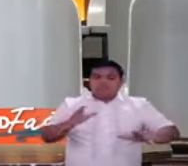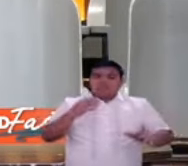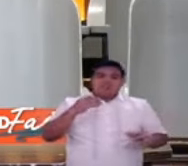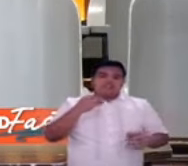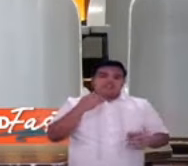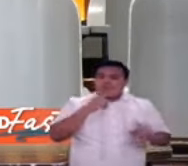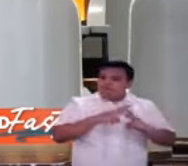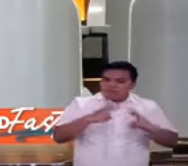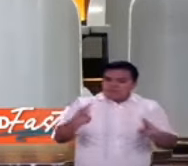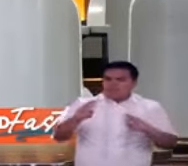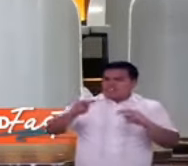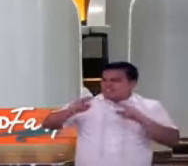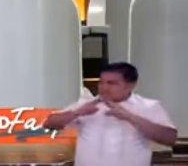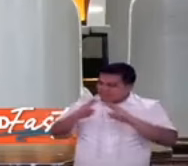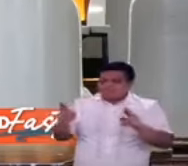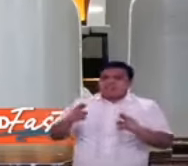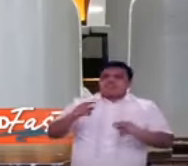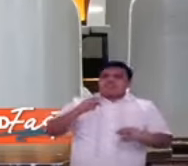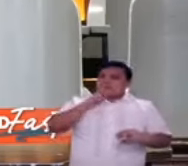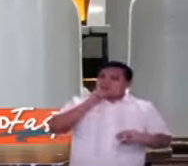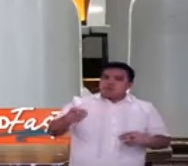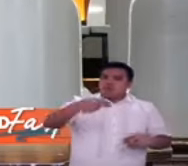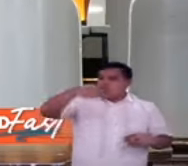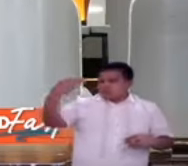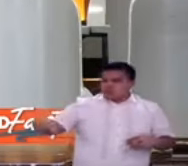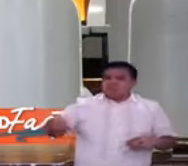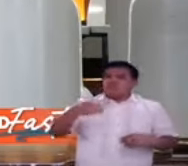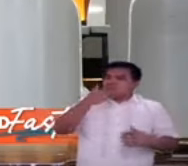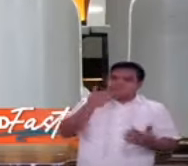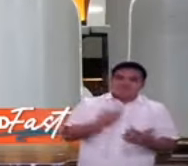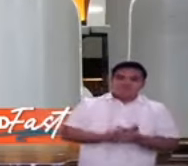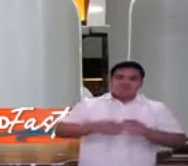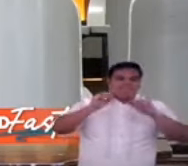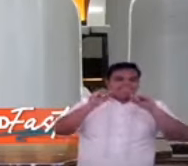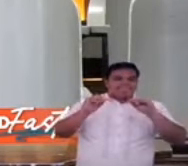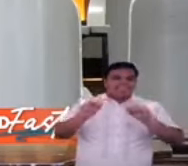system, they are really our heroes because